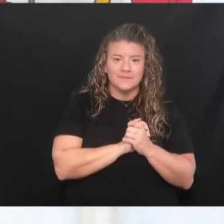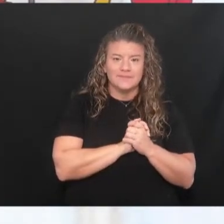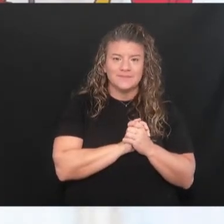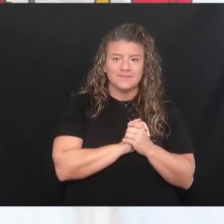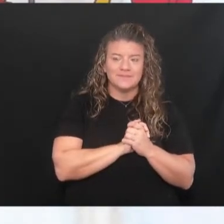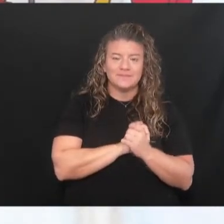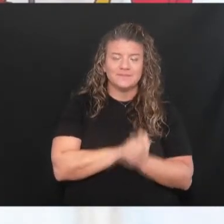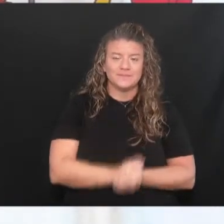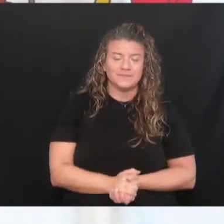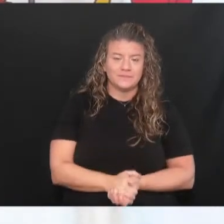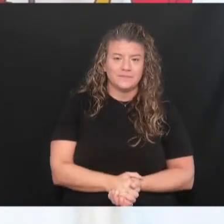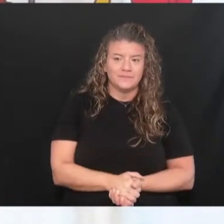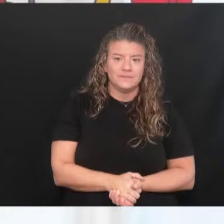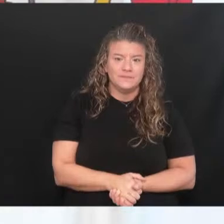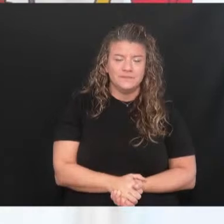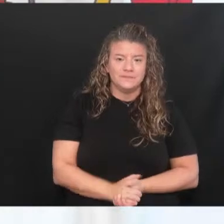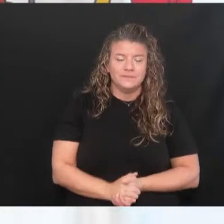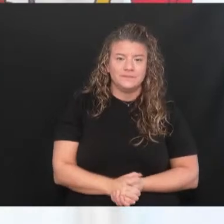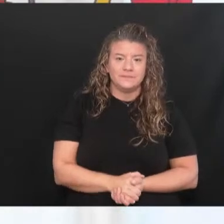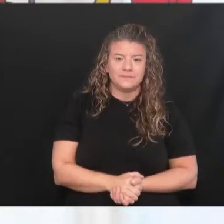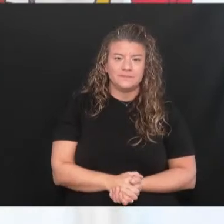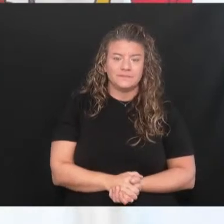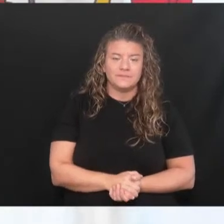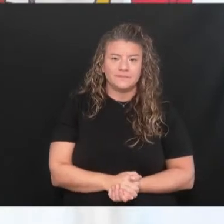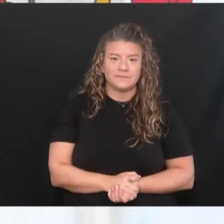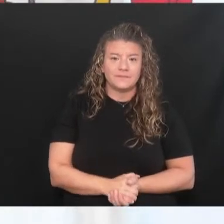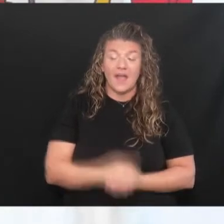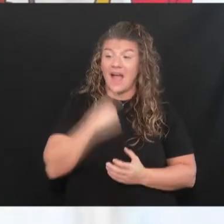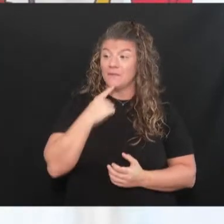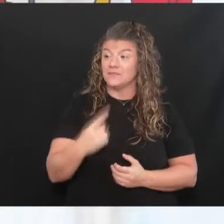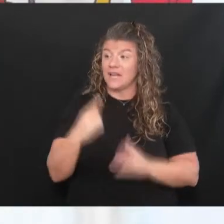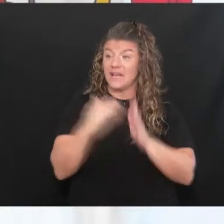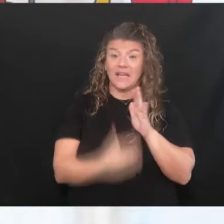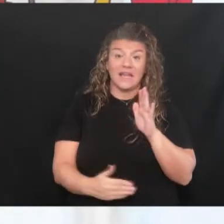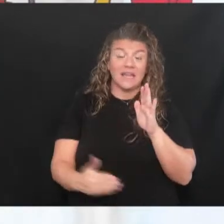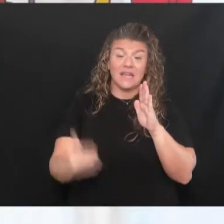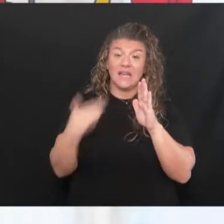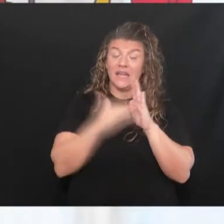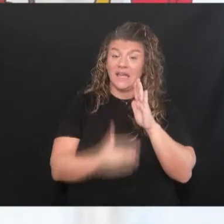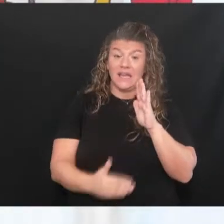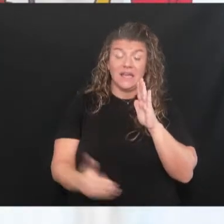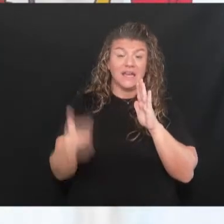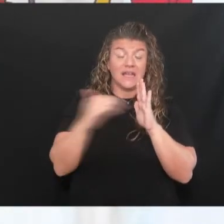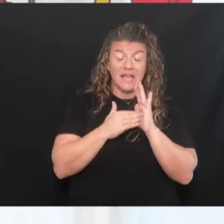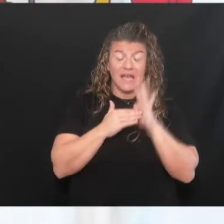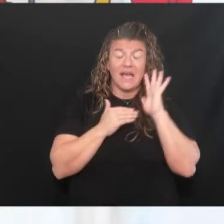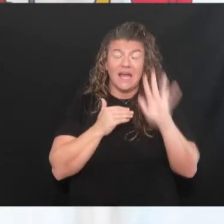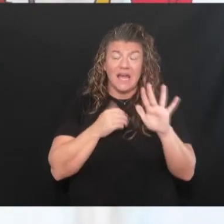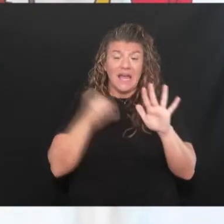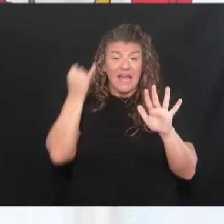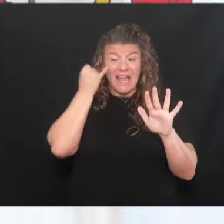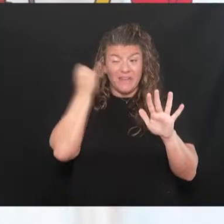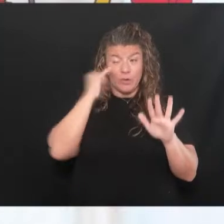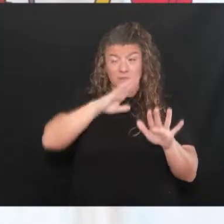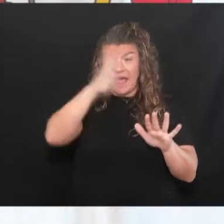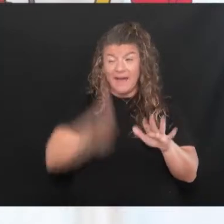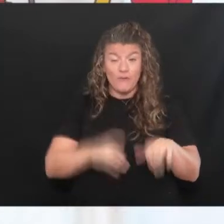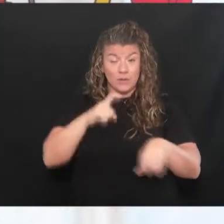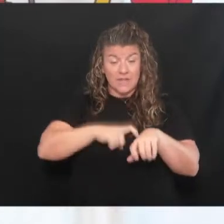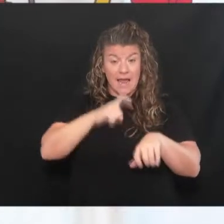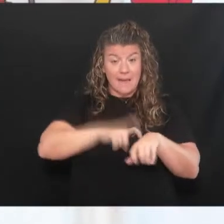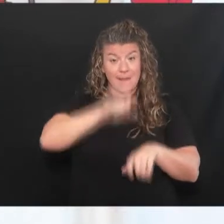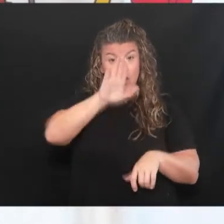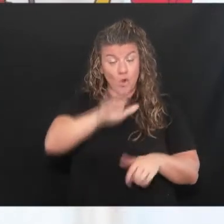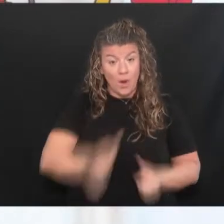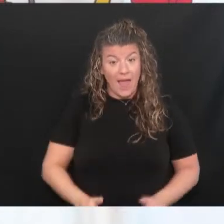I would say, as I've said over and over and over, if there was ever a time in your life to